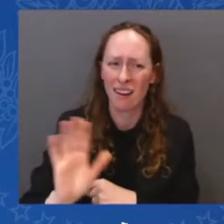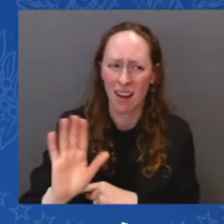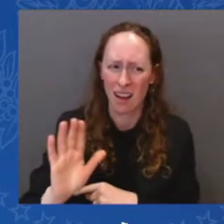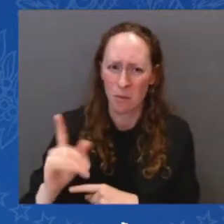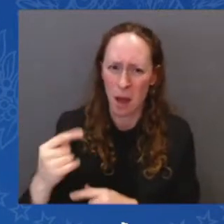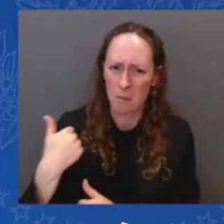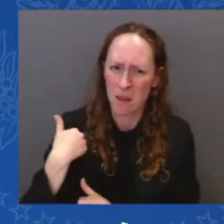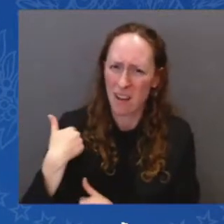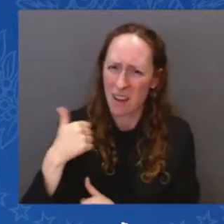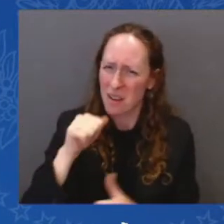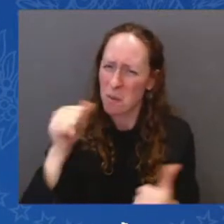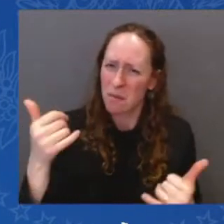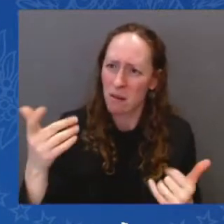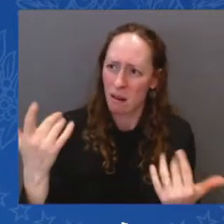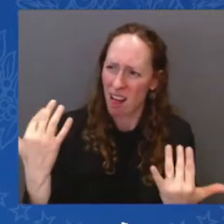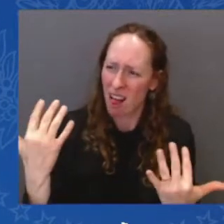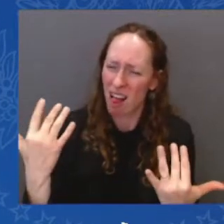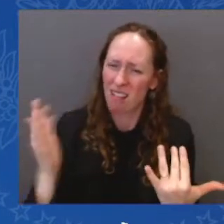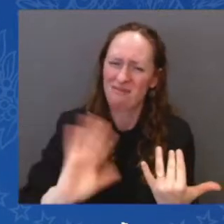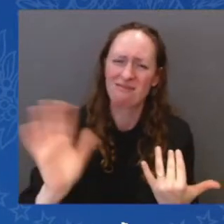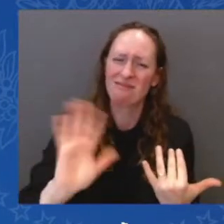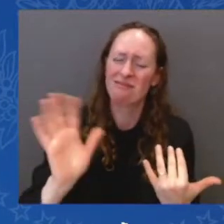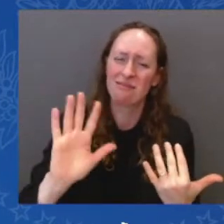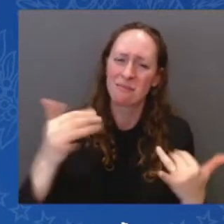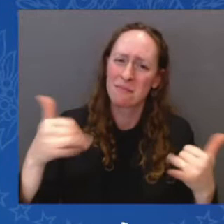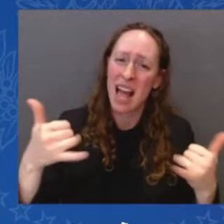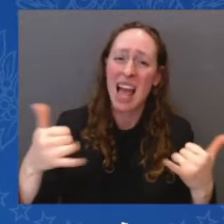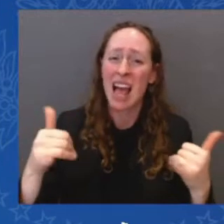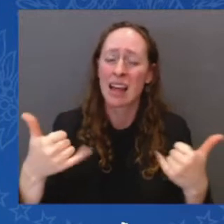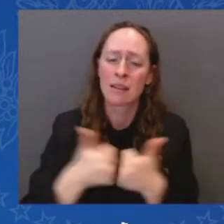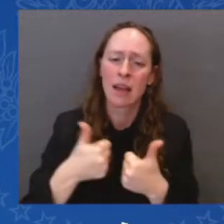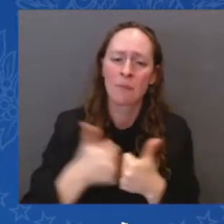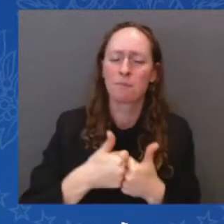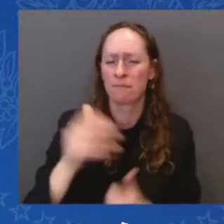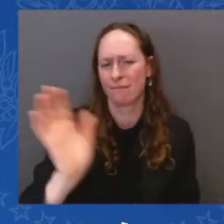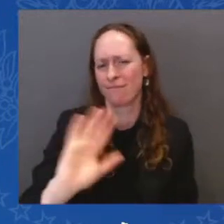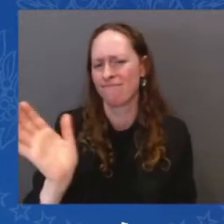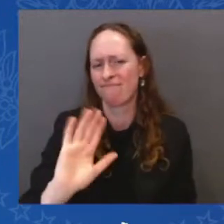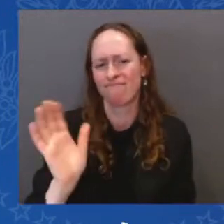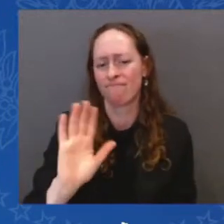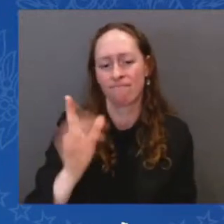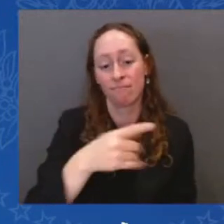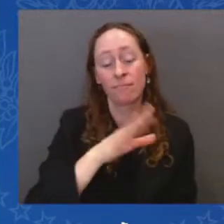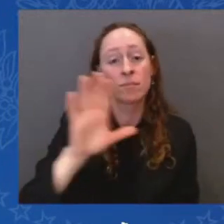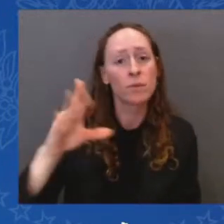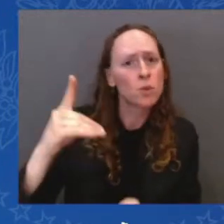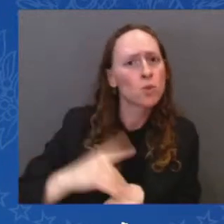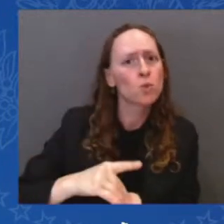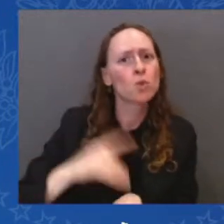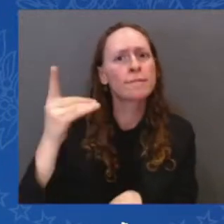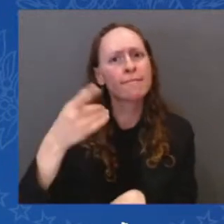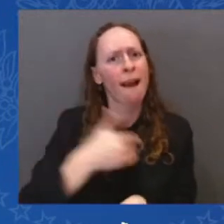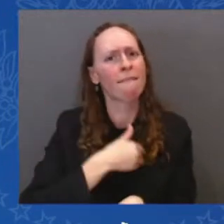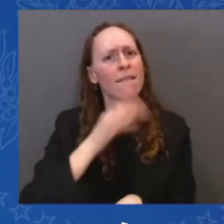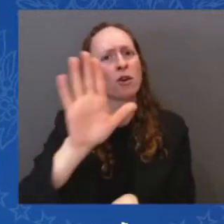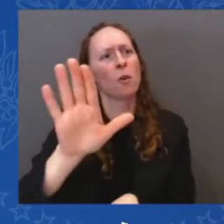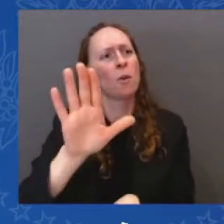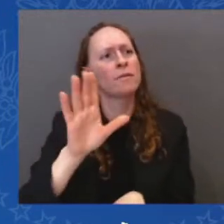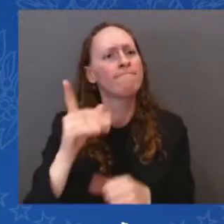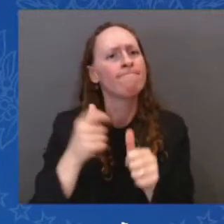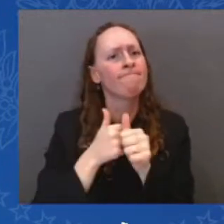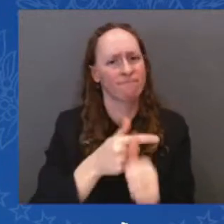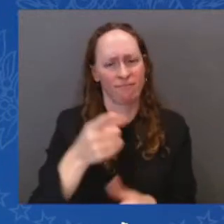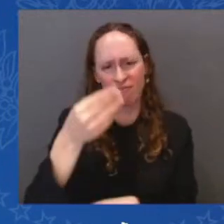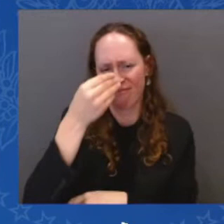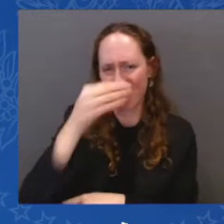leaders, we must never lose sight of the direct impacts of the decisions we make and the impact they have